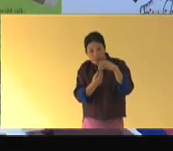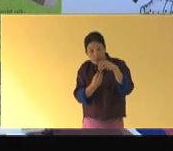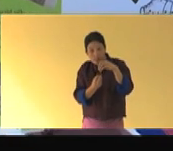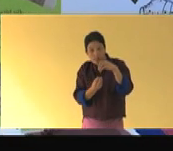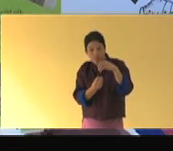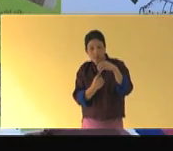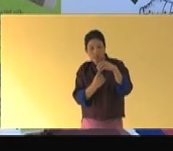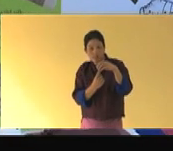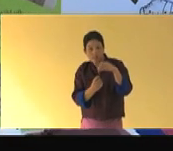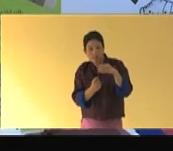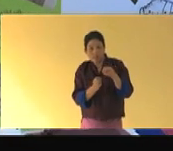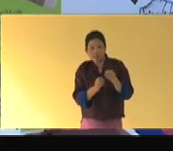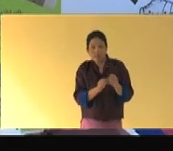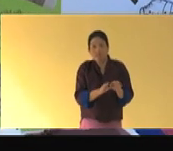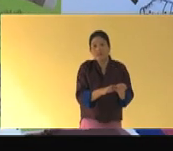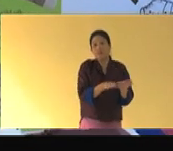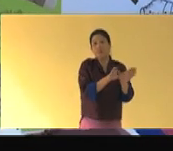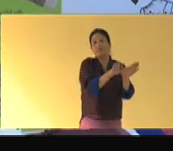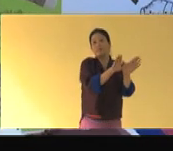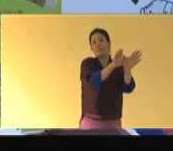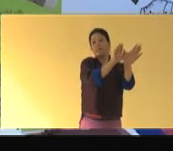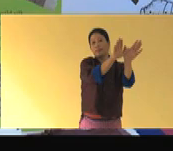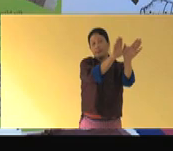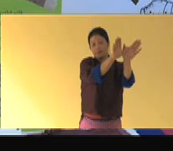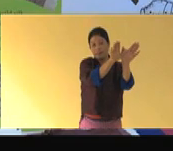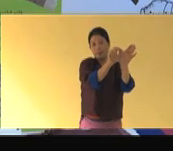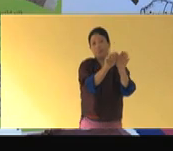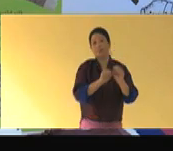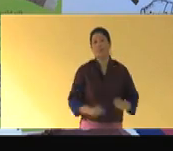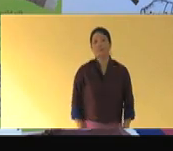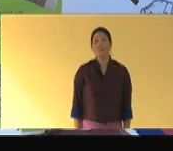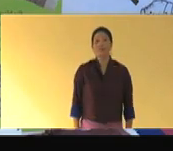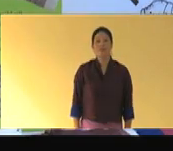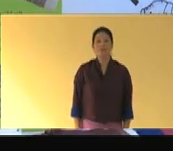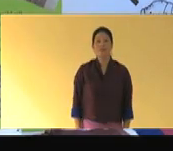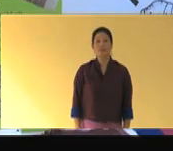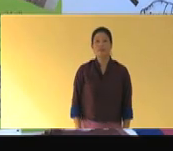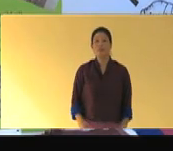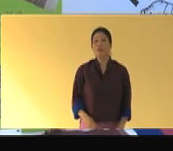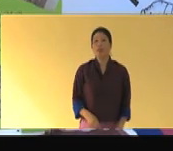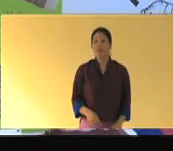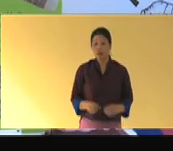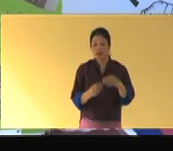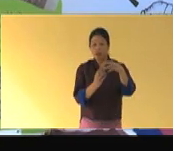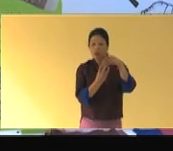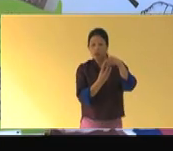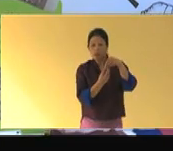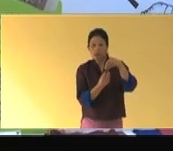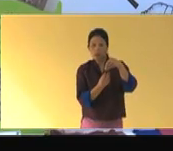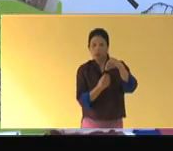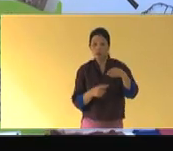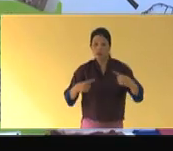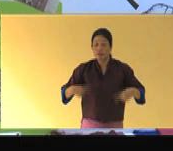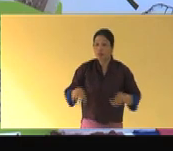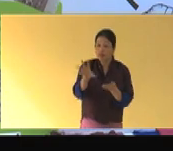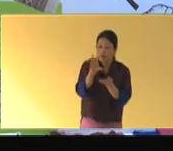is ready, they turn into an adult butterfly or a moth, and then afterwards these cocoons are taken by